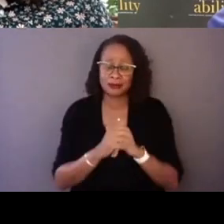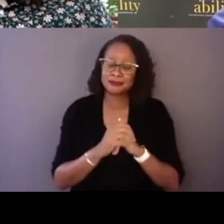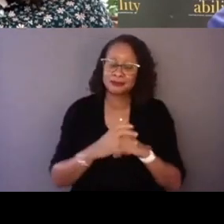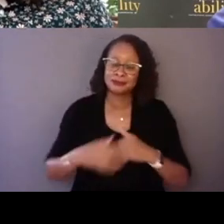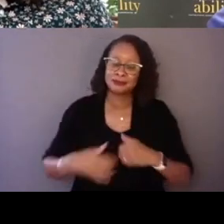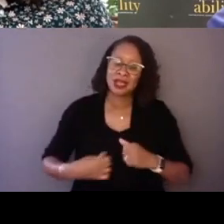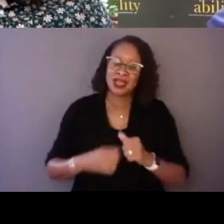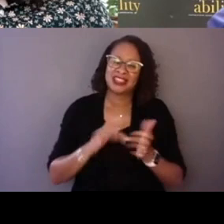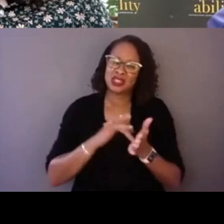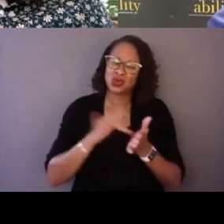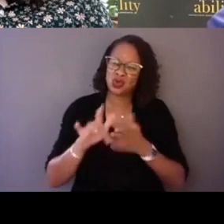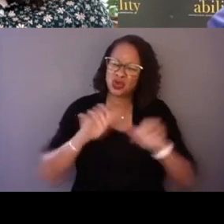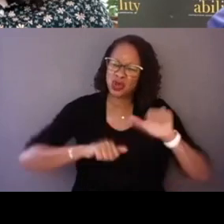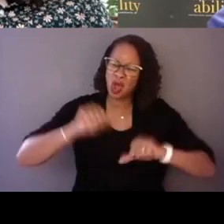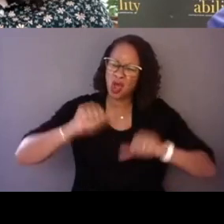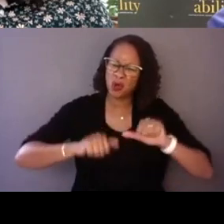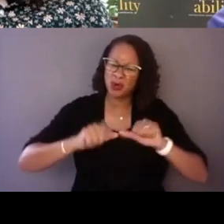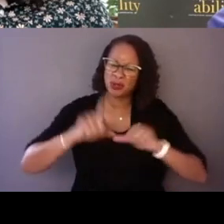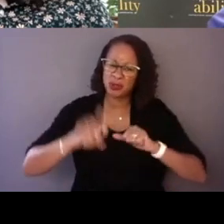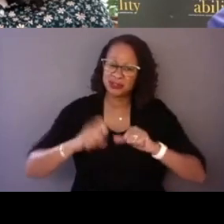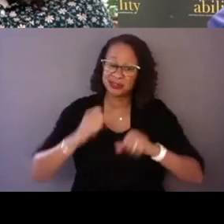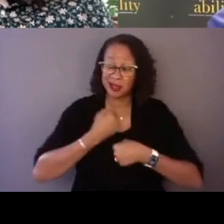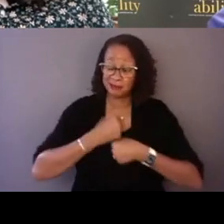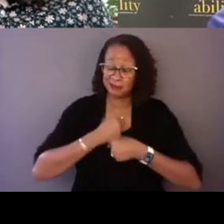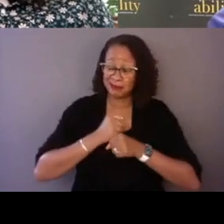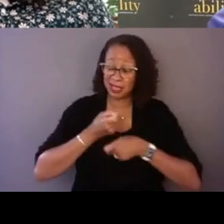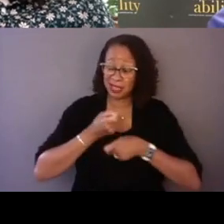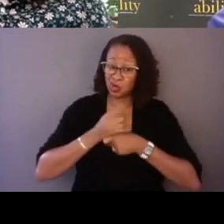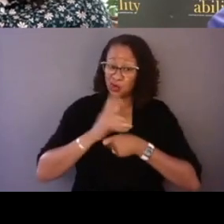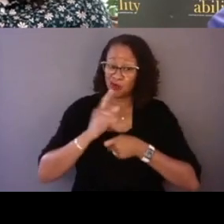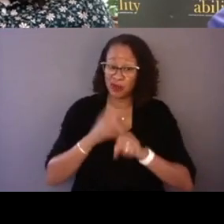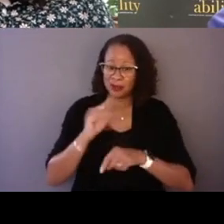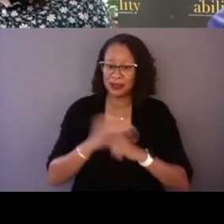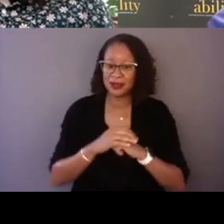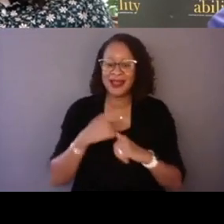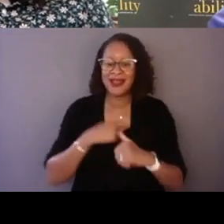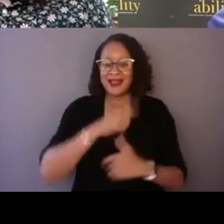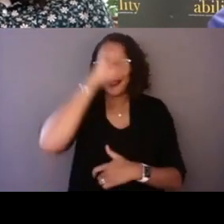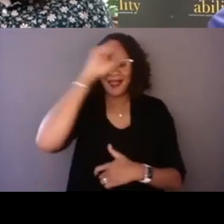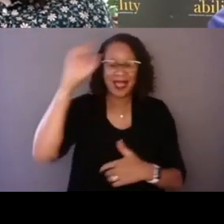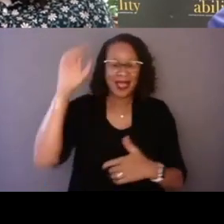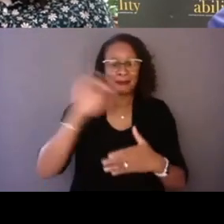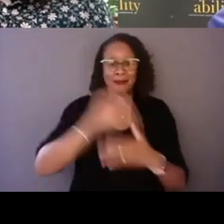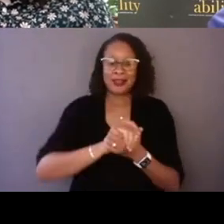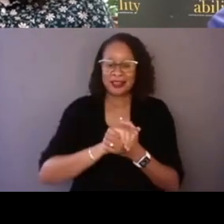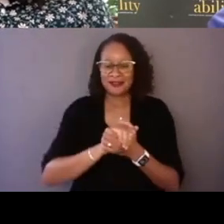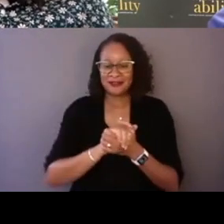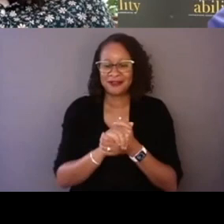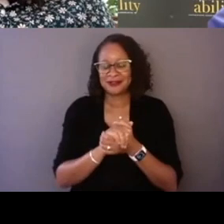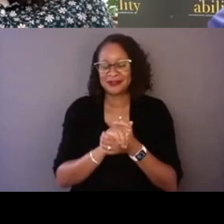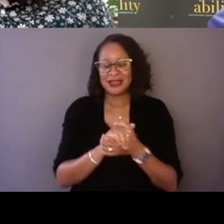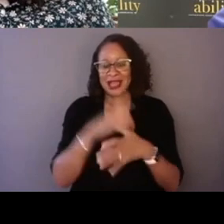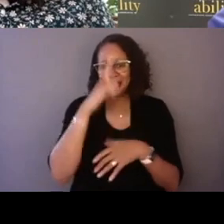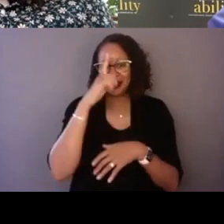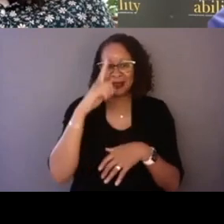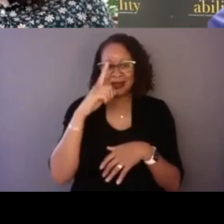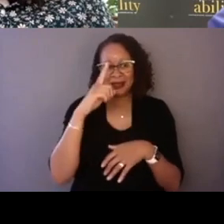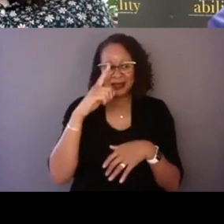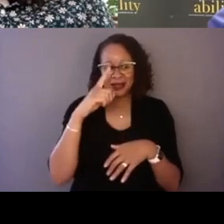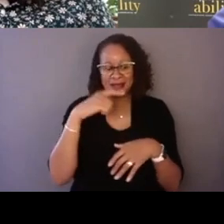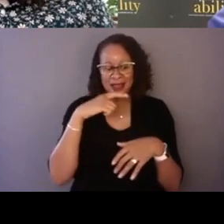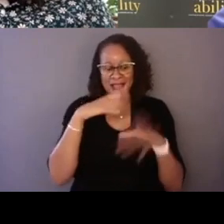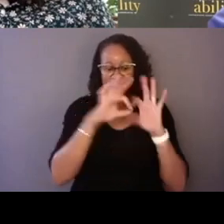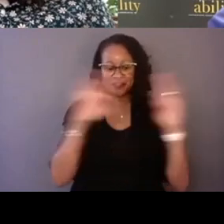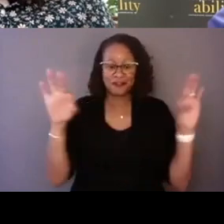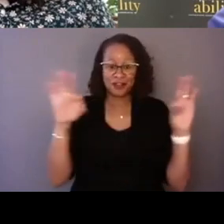rude and awkward question. So I'll make a joke out of it and say, I believe, it's because I believe in the phrase on the back